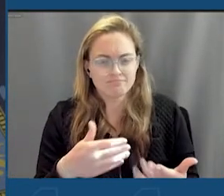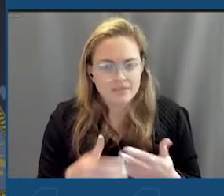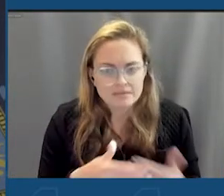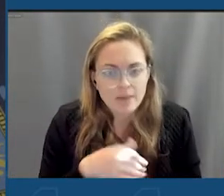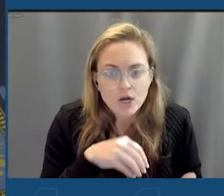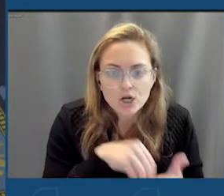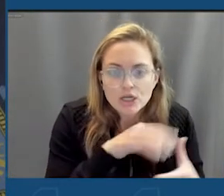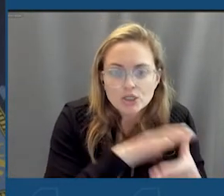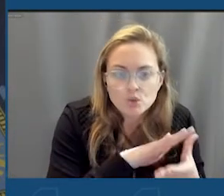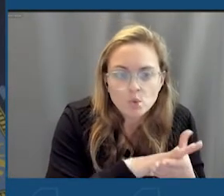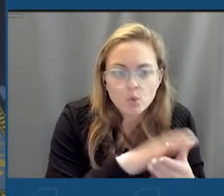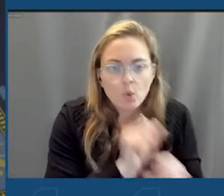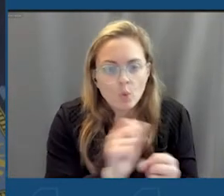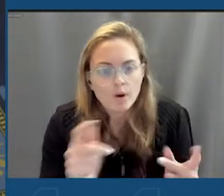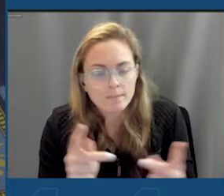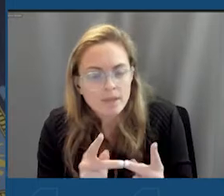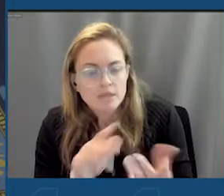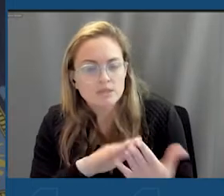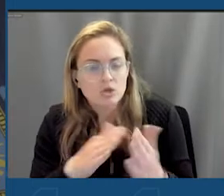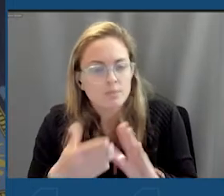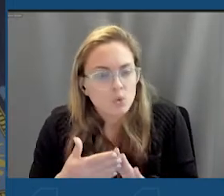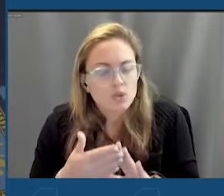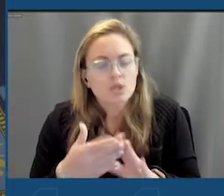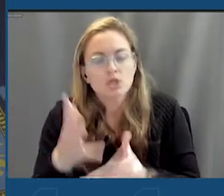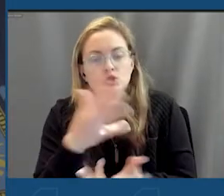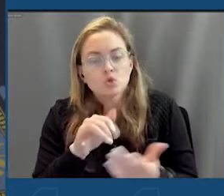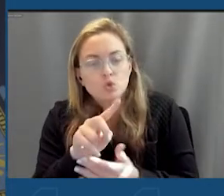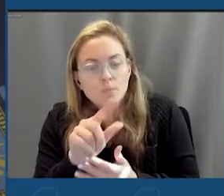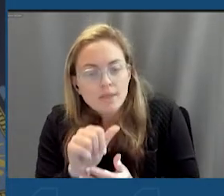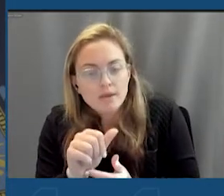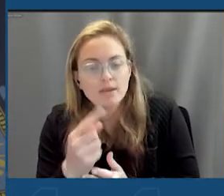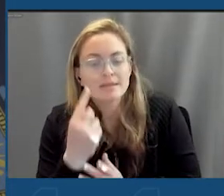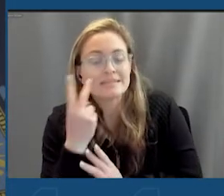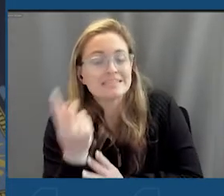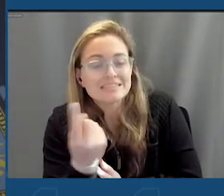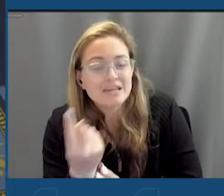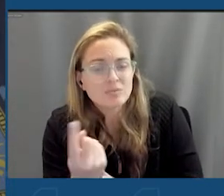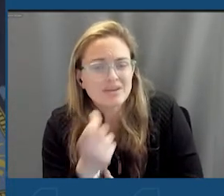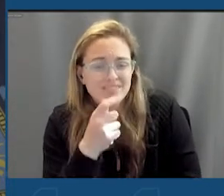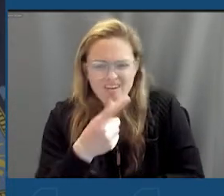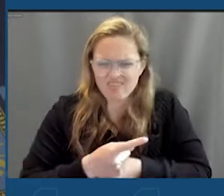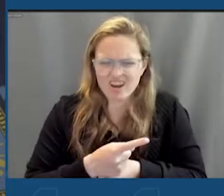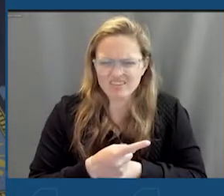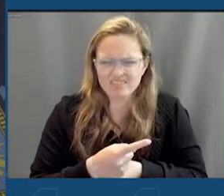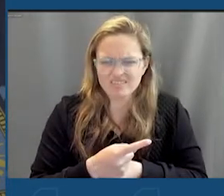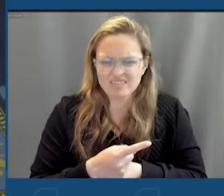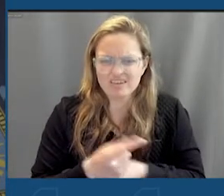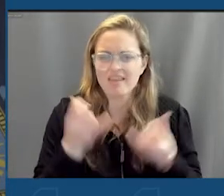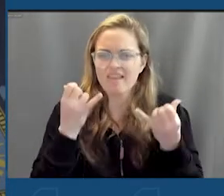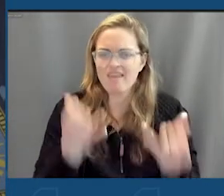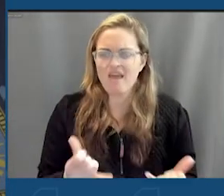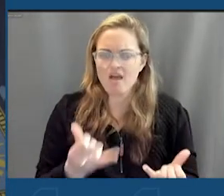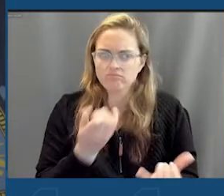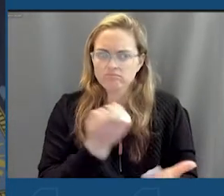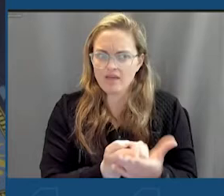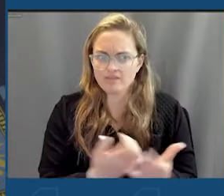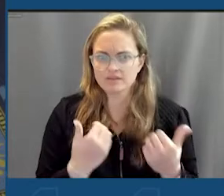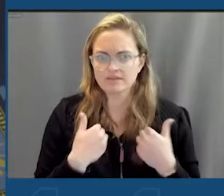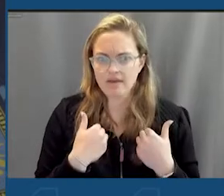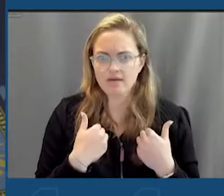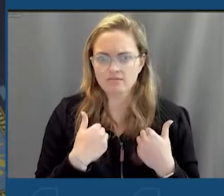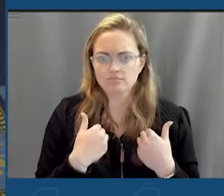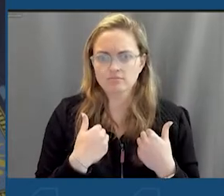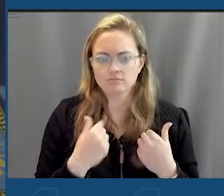it's a workplace, community, social media, you see something, they say, that's just not right. And we now have enough evidence of people